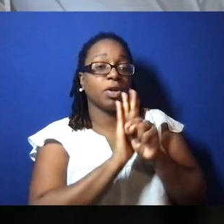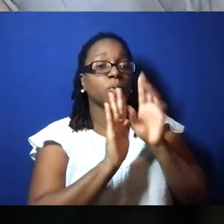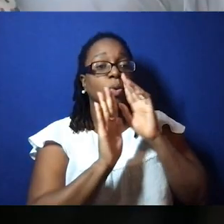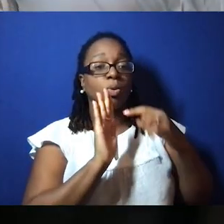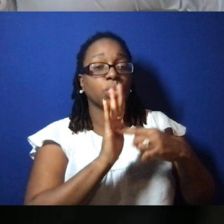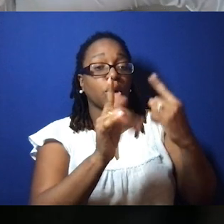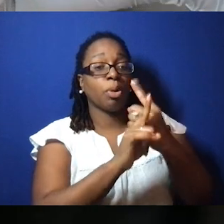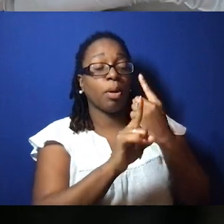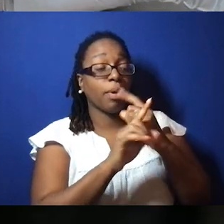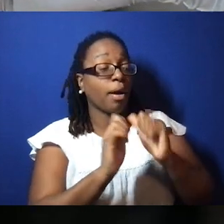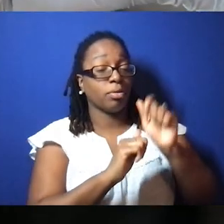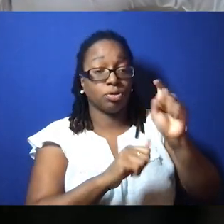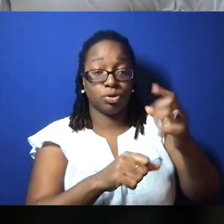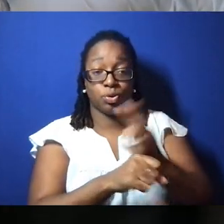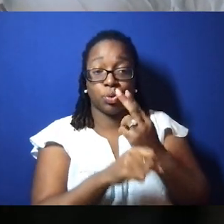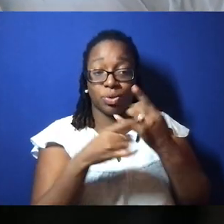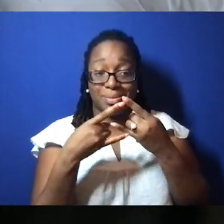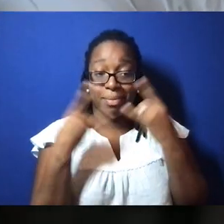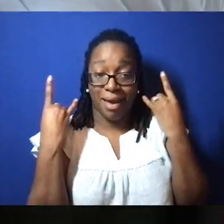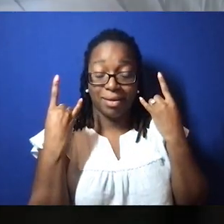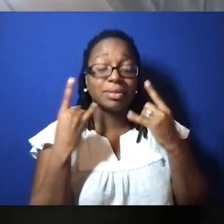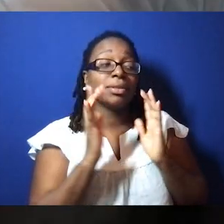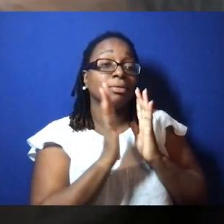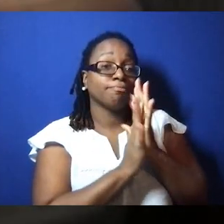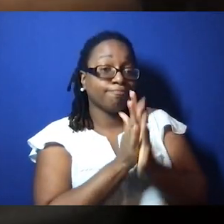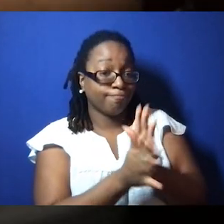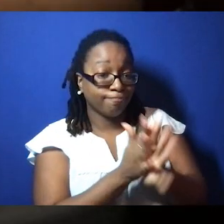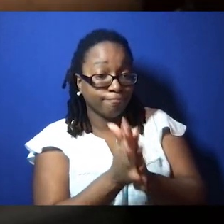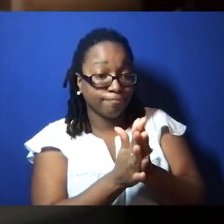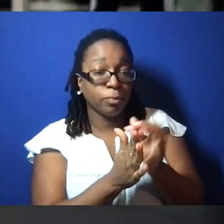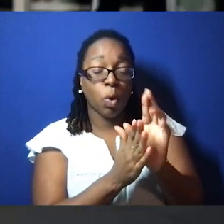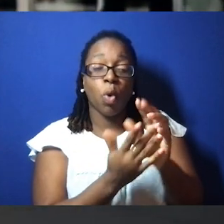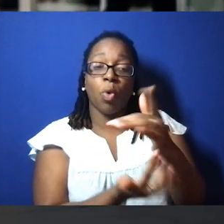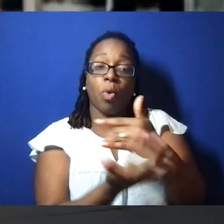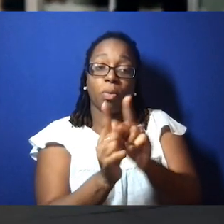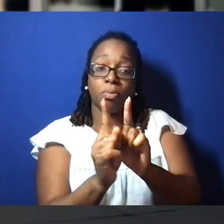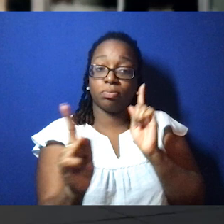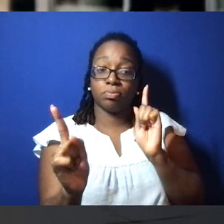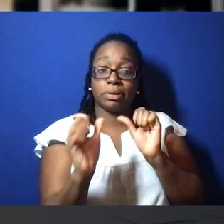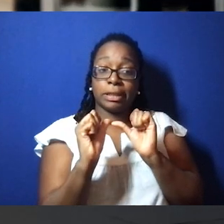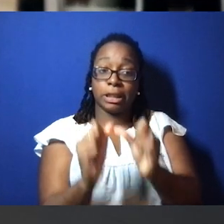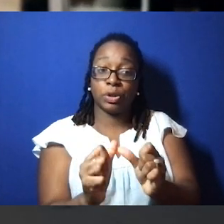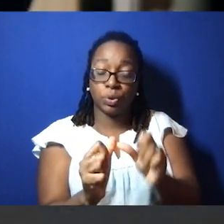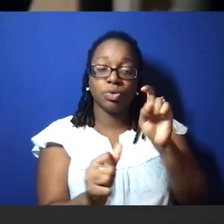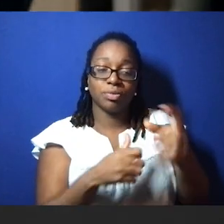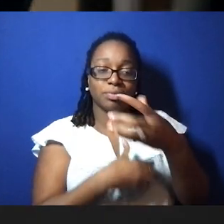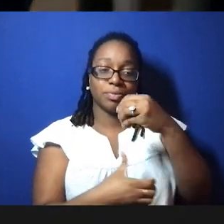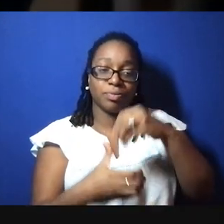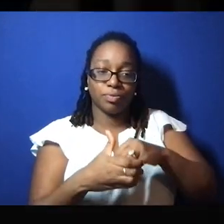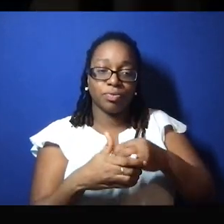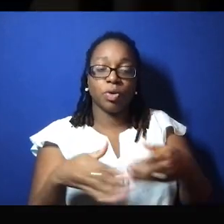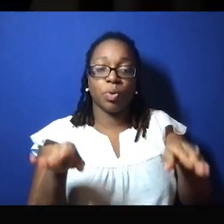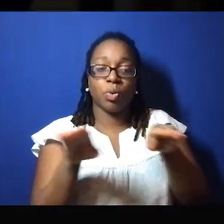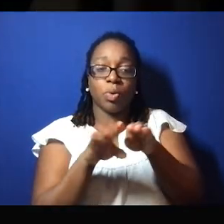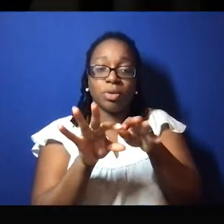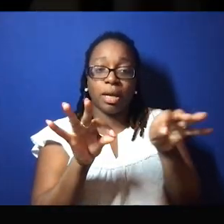Videos that show the proper way to wear a mask, wash hands, or maintain social distancing should